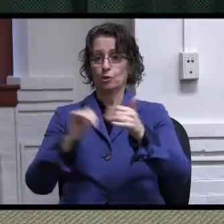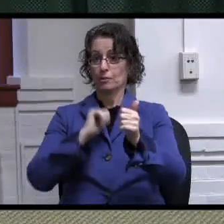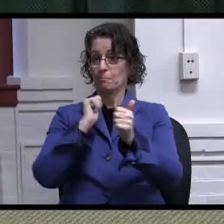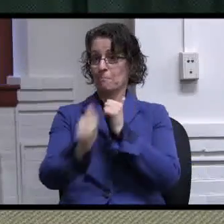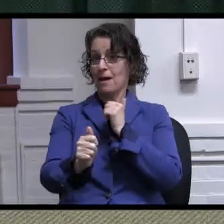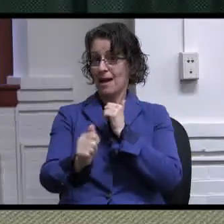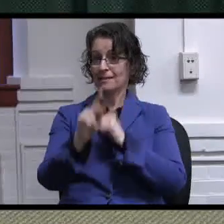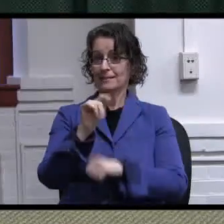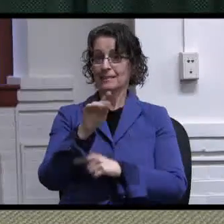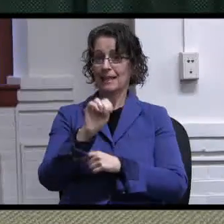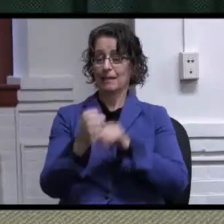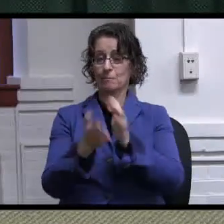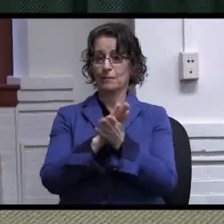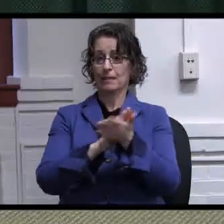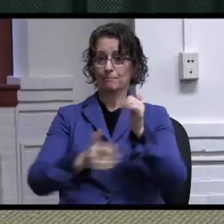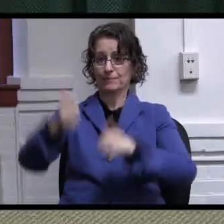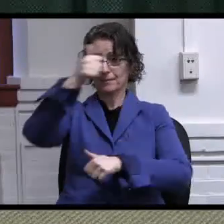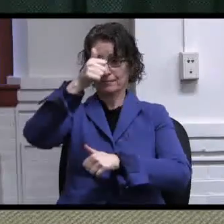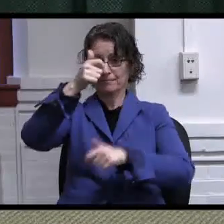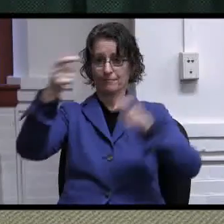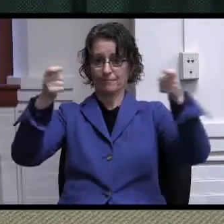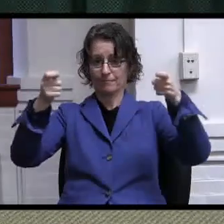unanimously.